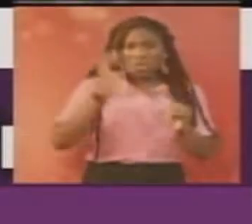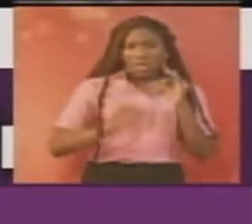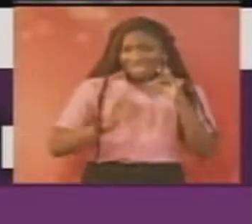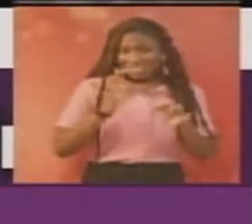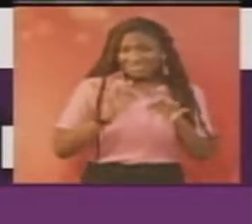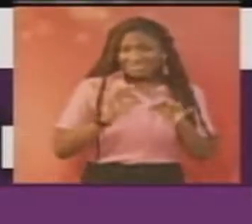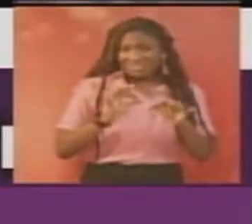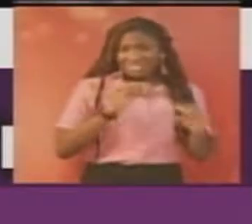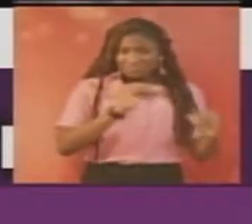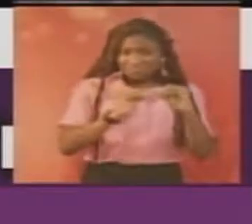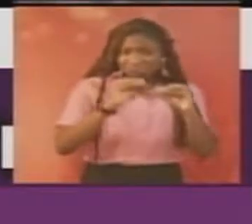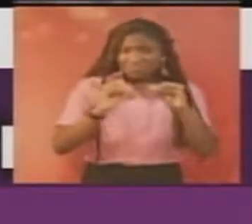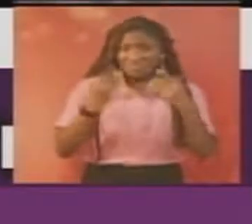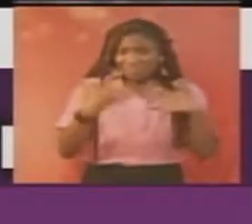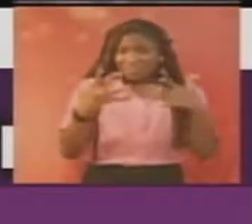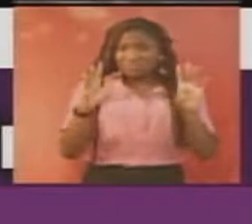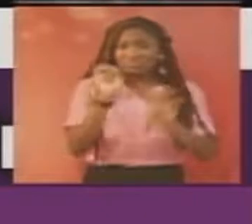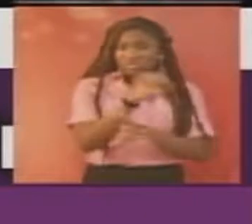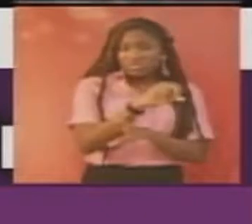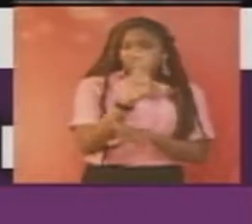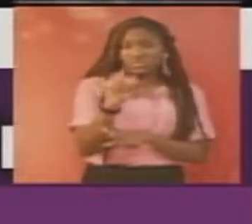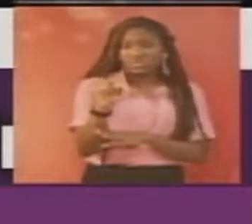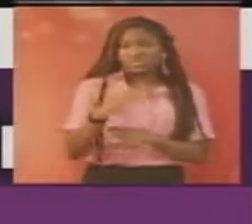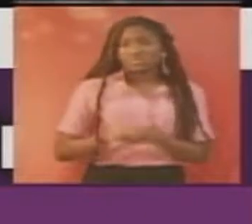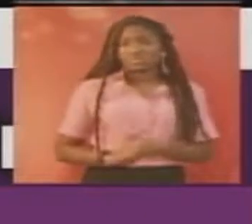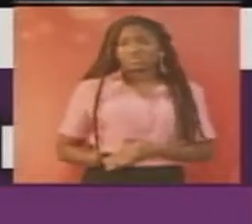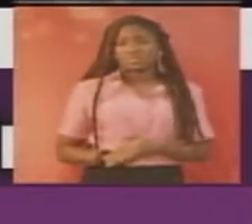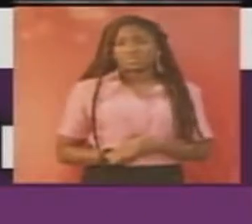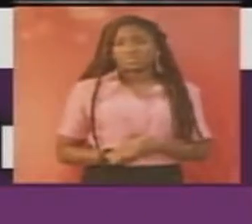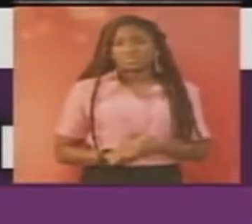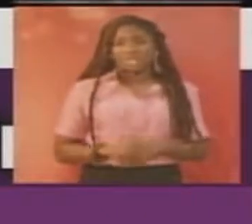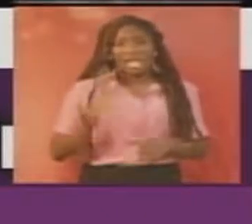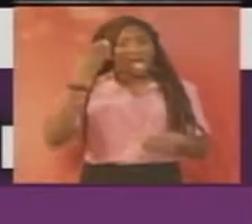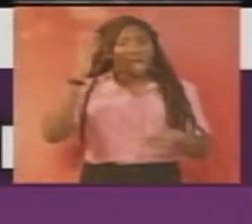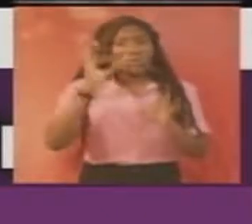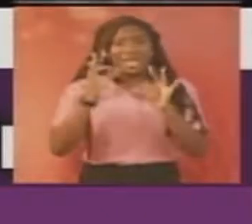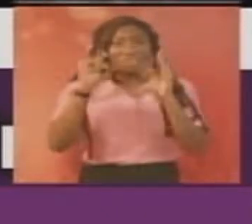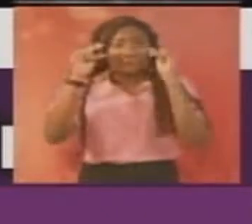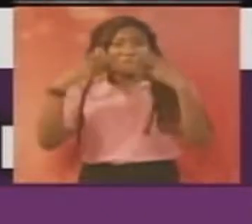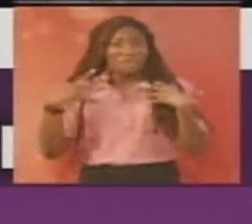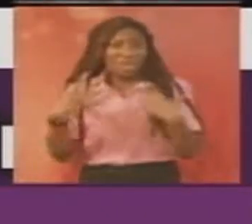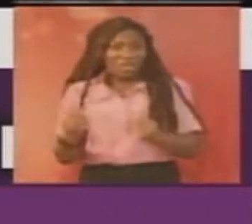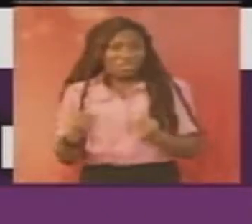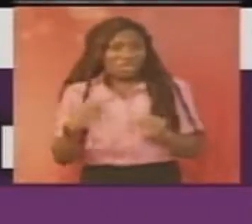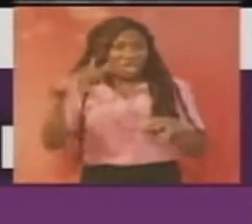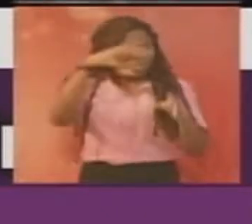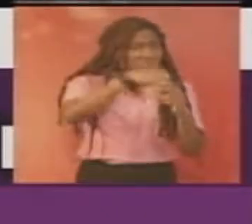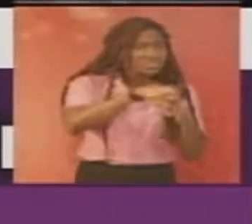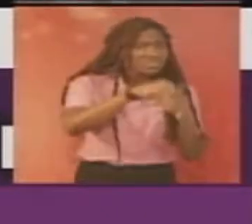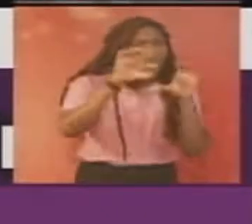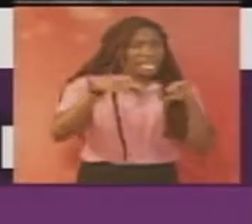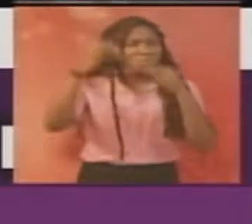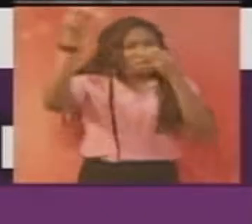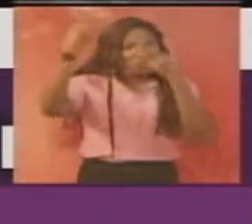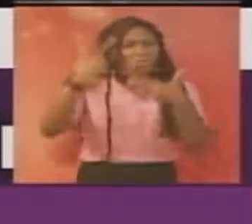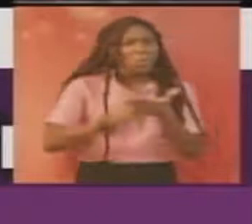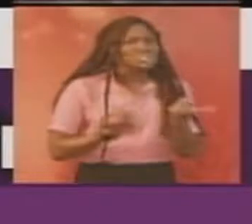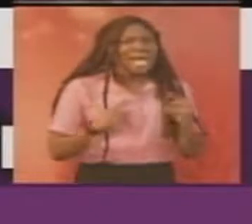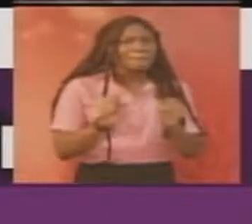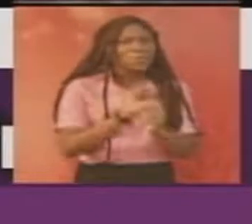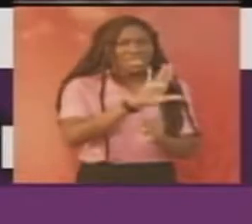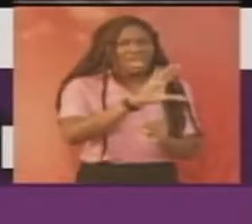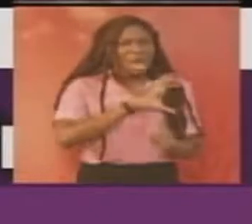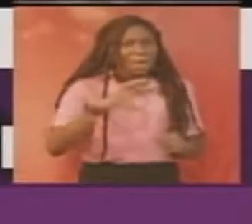the committee? I don't know if the health authorities are part of that committee or consult with it. Could you tell us what's happening now with that committee?